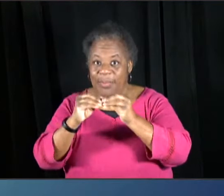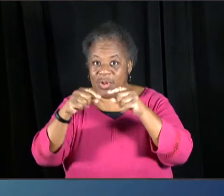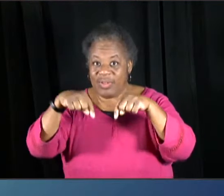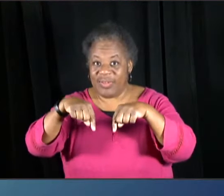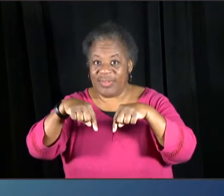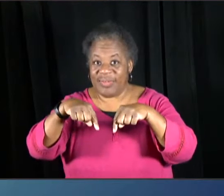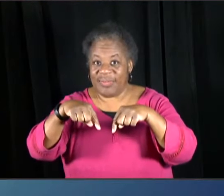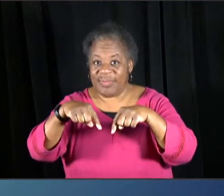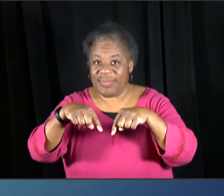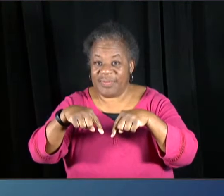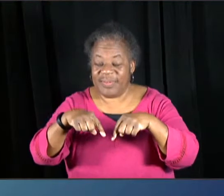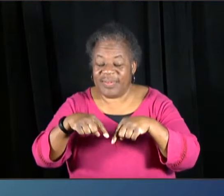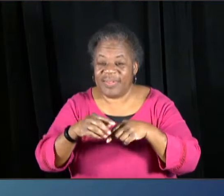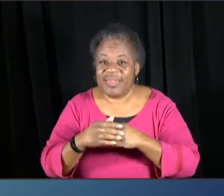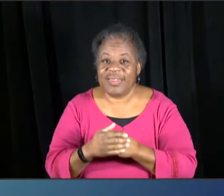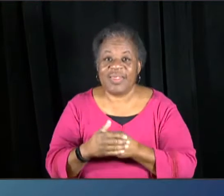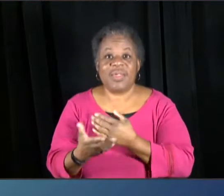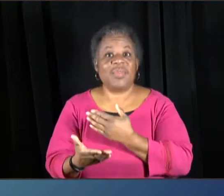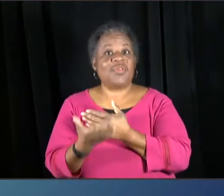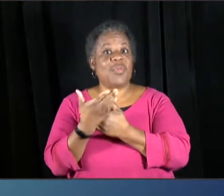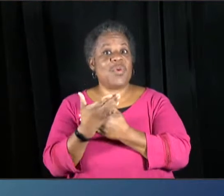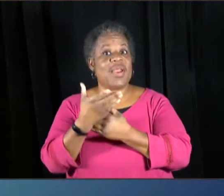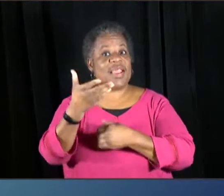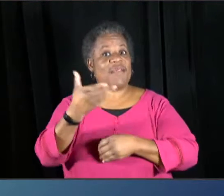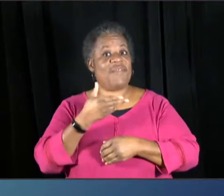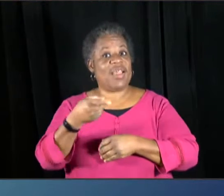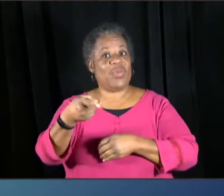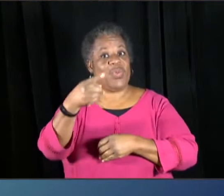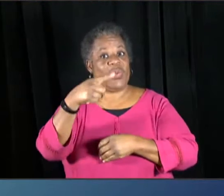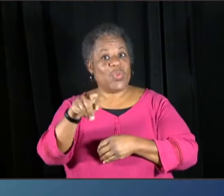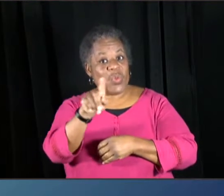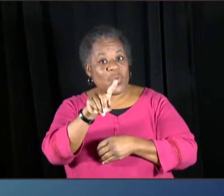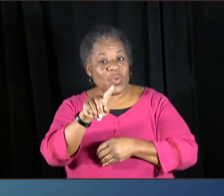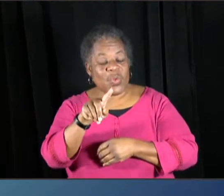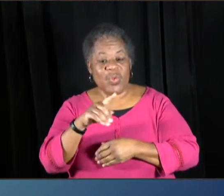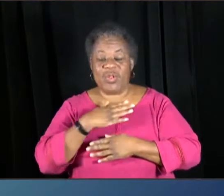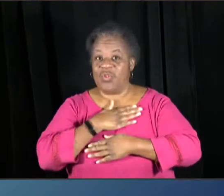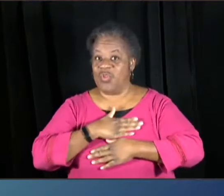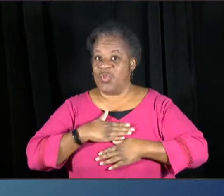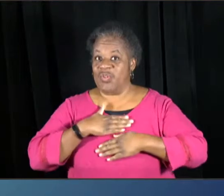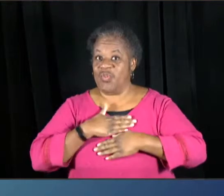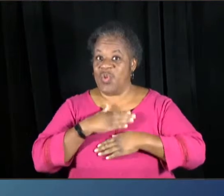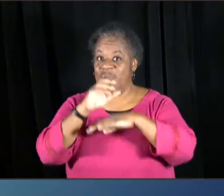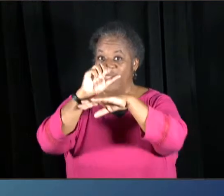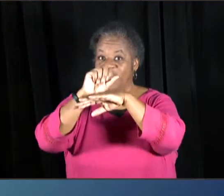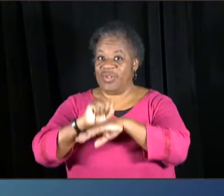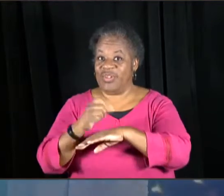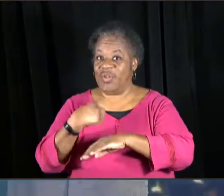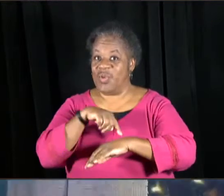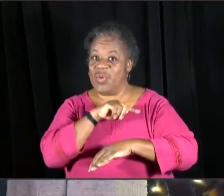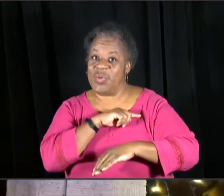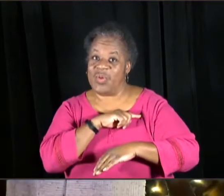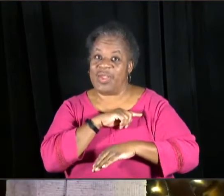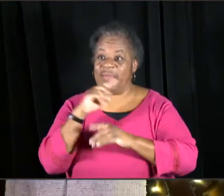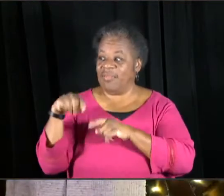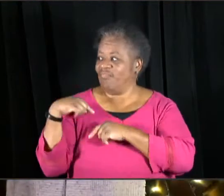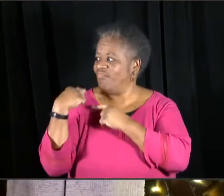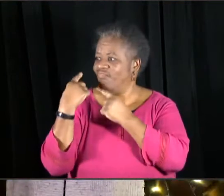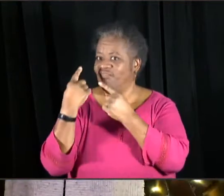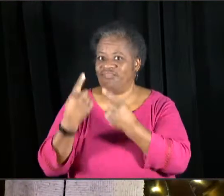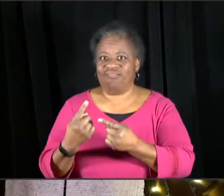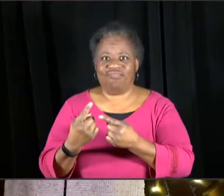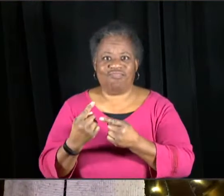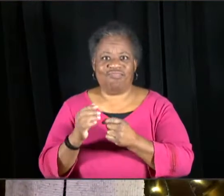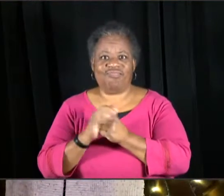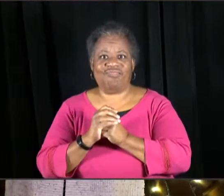we invite you to digitally enjoy a Christmas tradition we've been doing a long time here at Grace. Each Advent, Pastor Brian